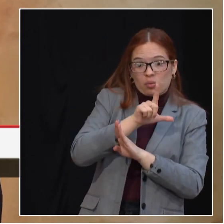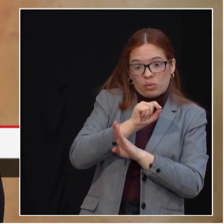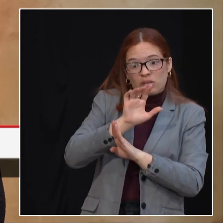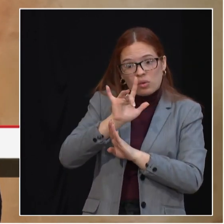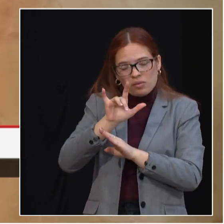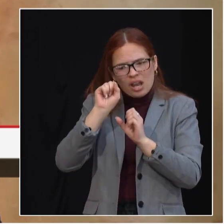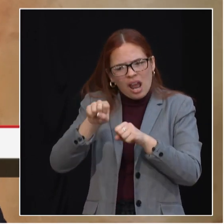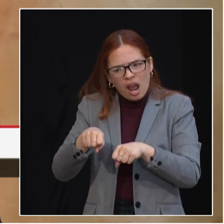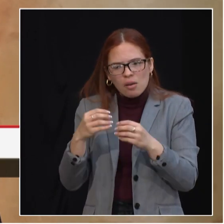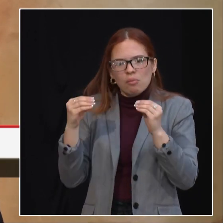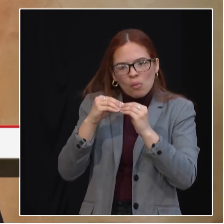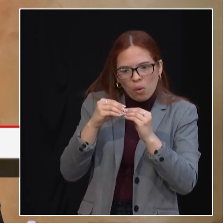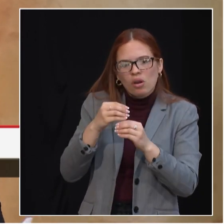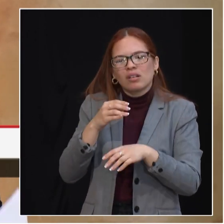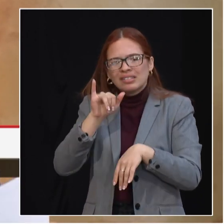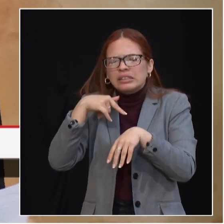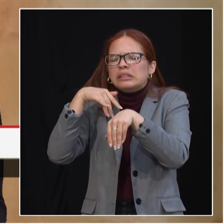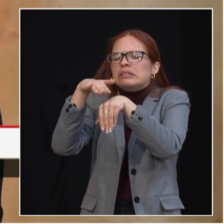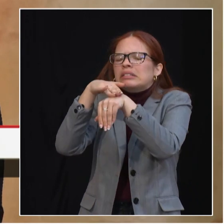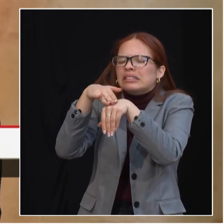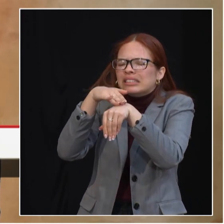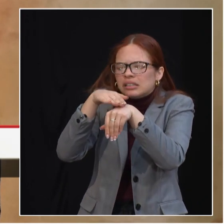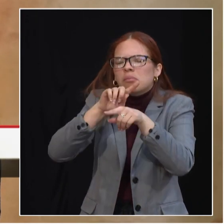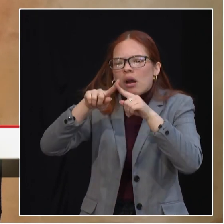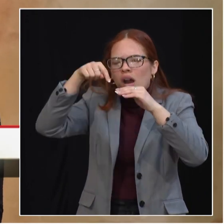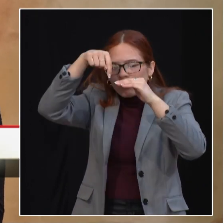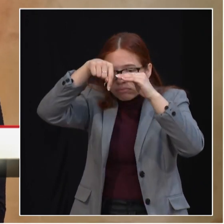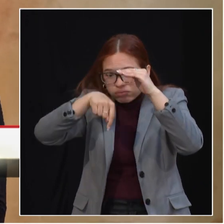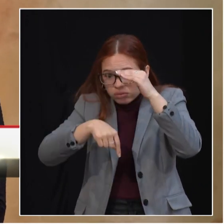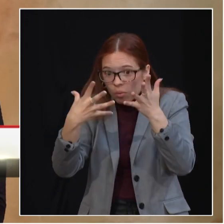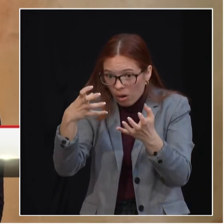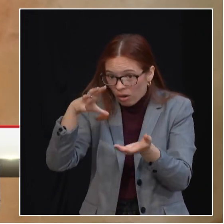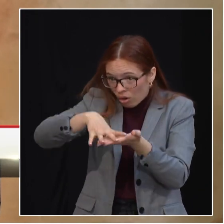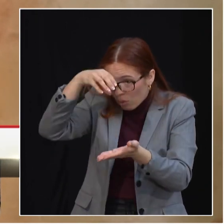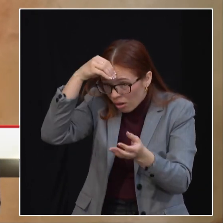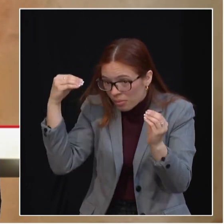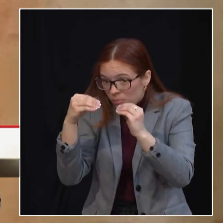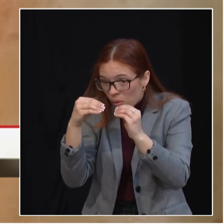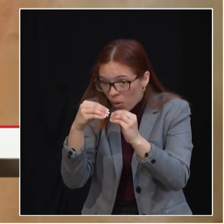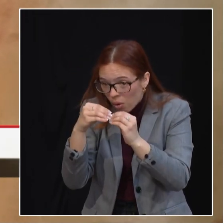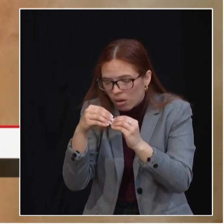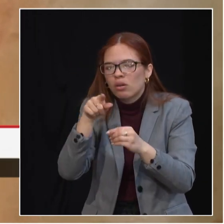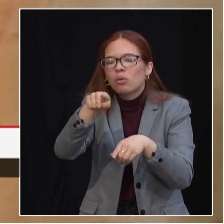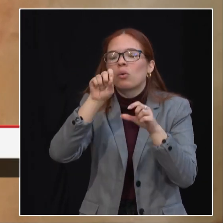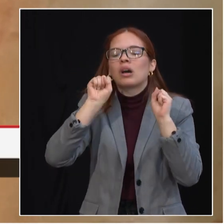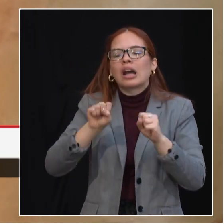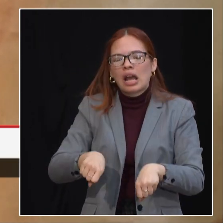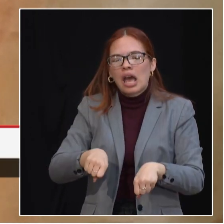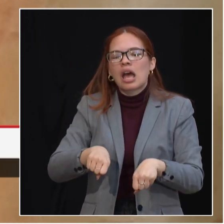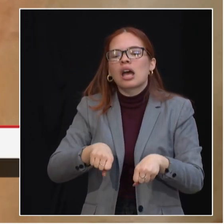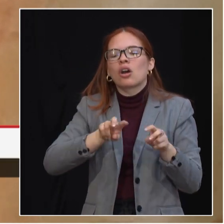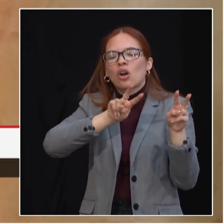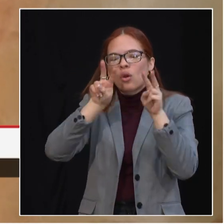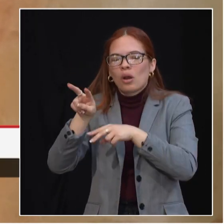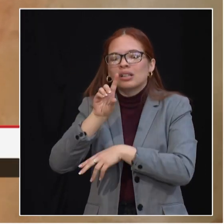can engage by visiting planning.dc.gov or go old school and give us a call at